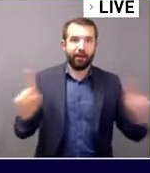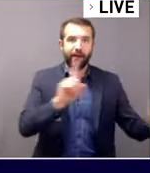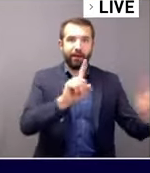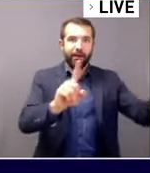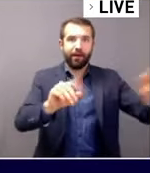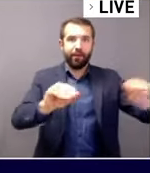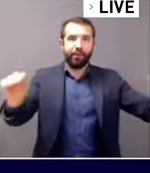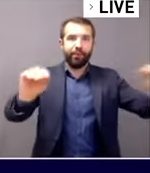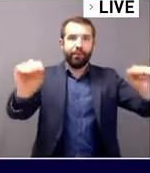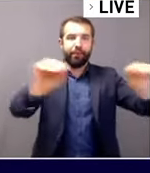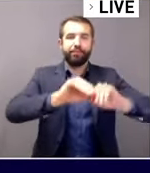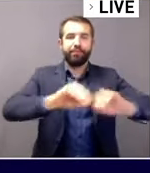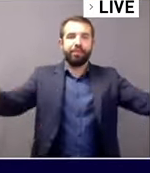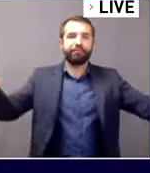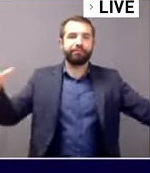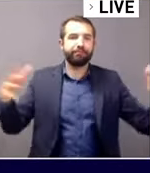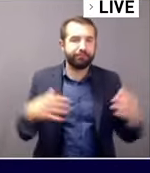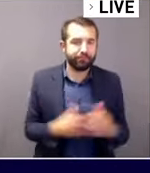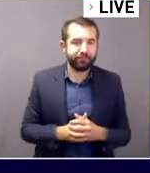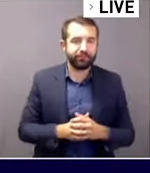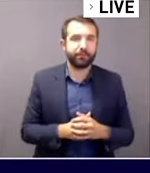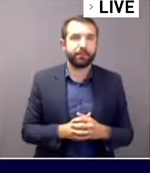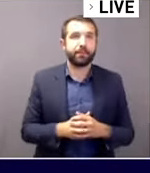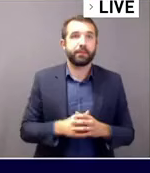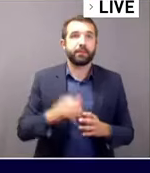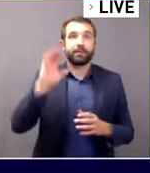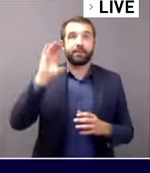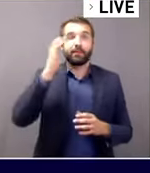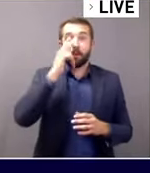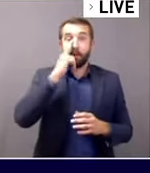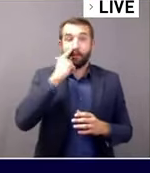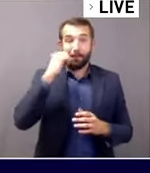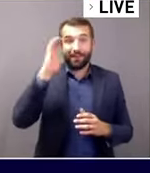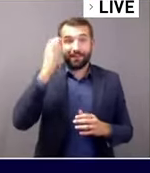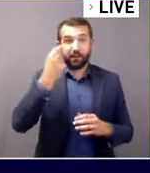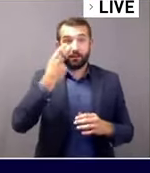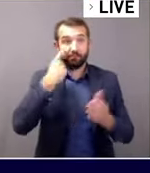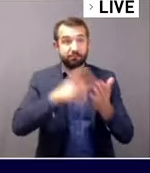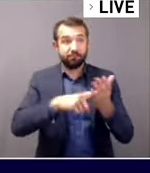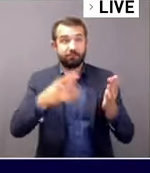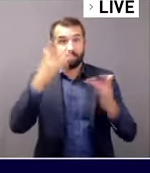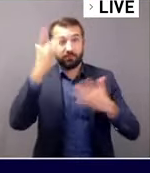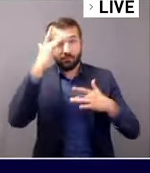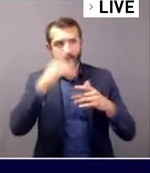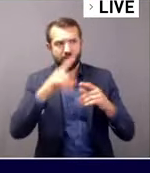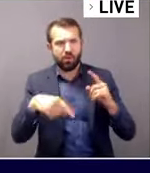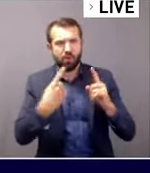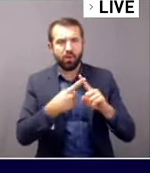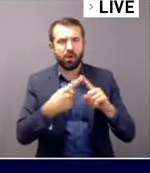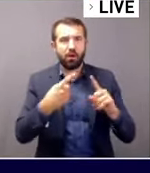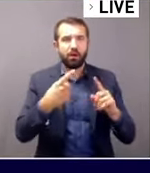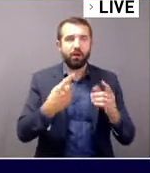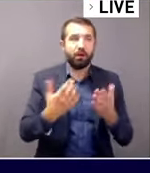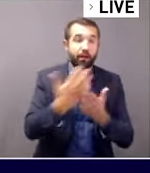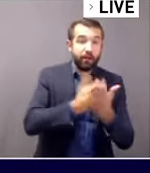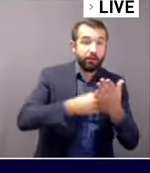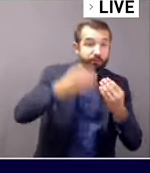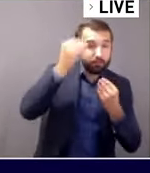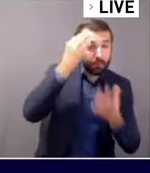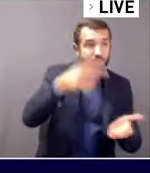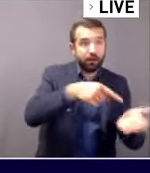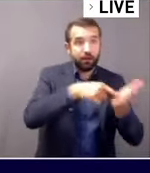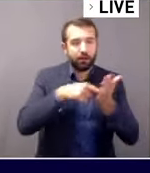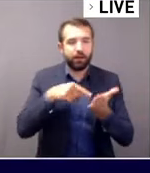to line up with the onset date of symptoms that people experienced. It's very difficult to get to 100%